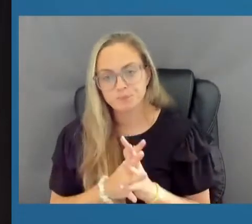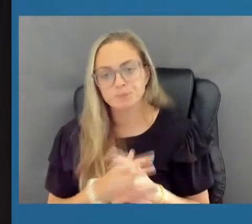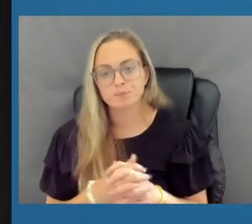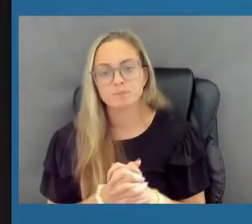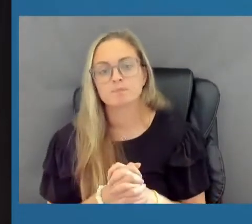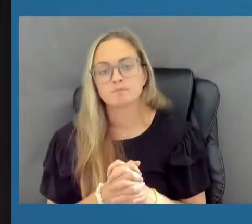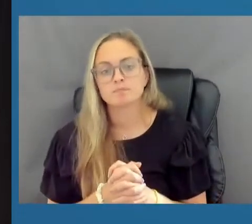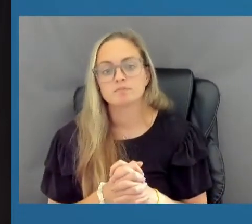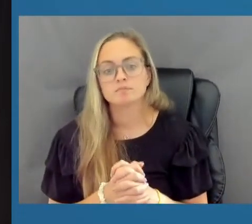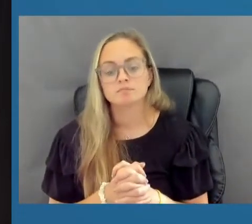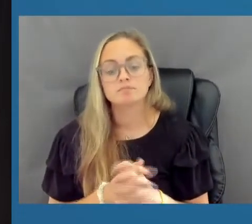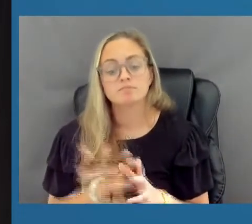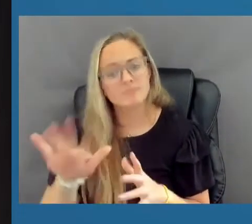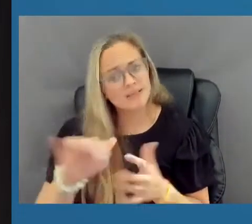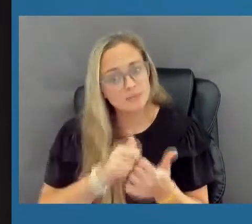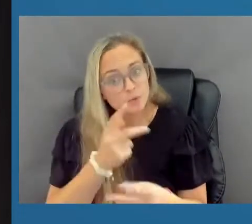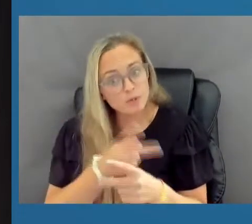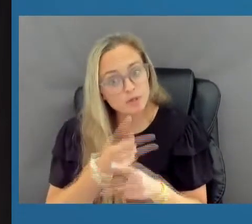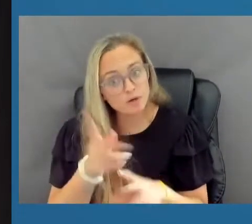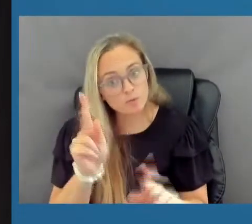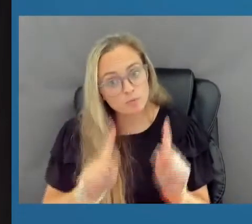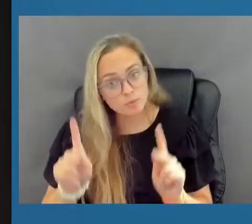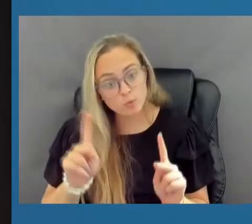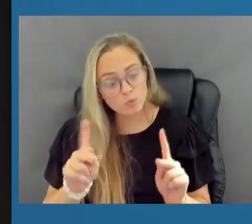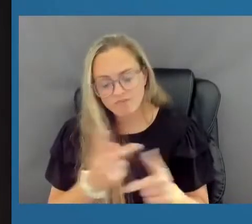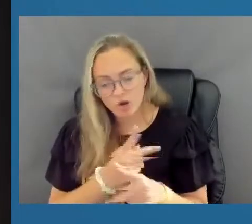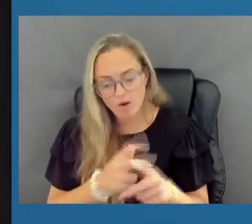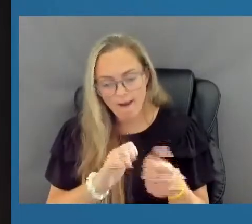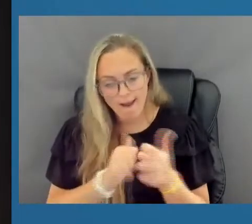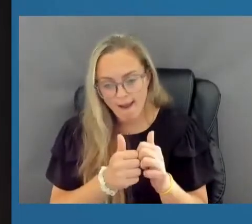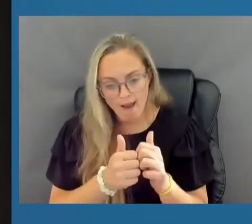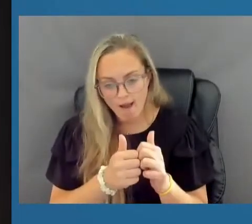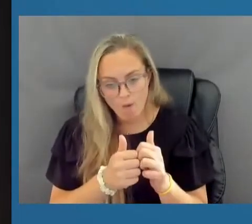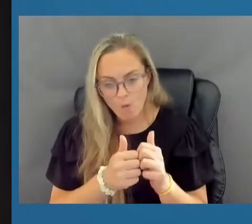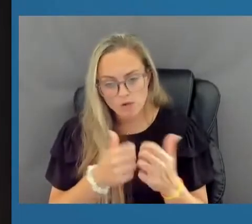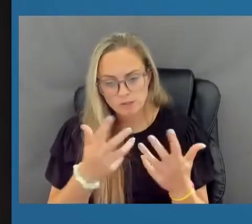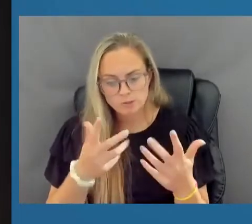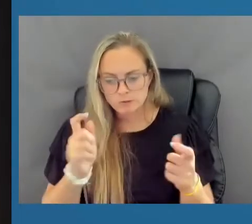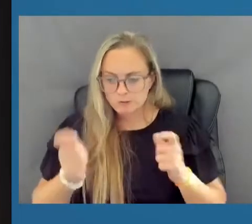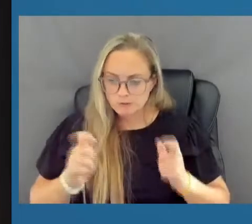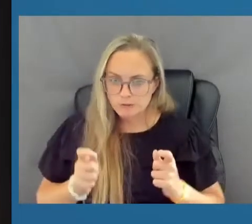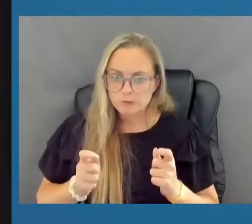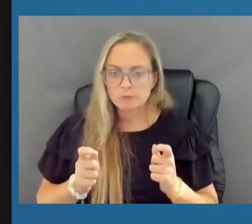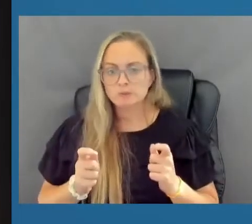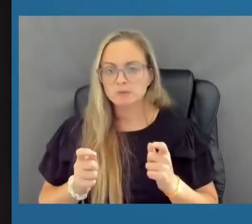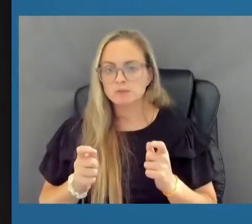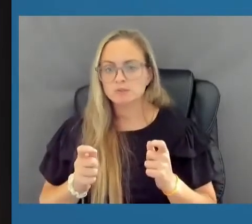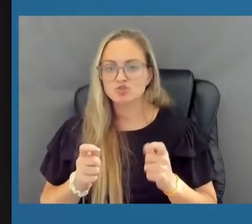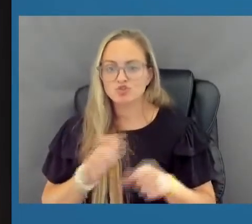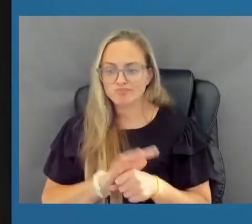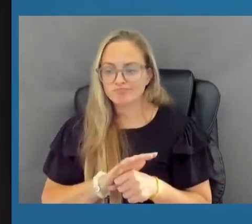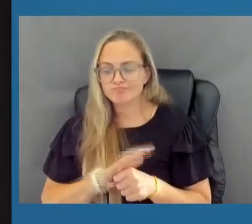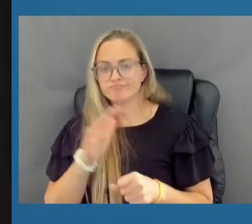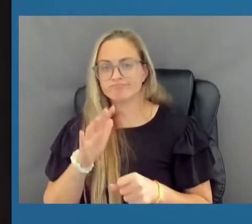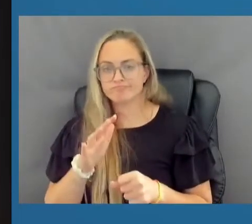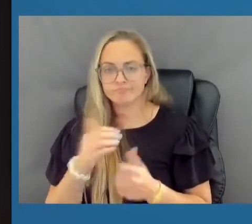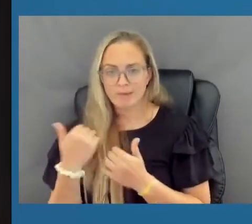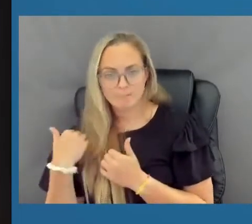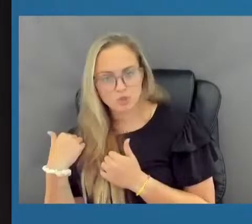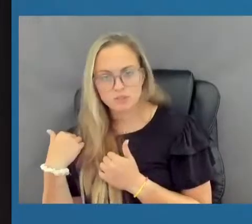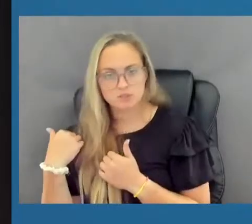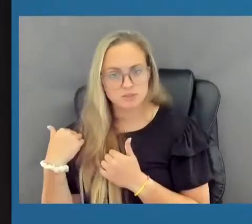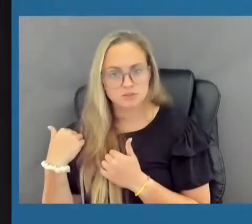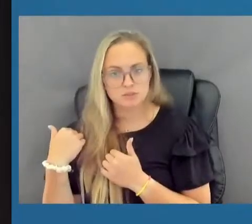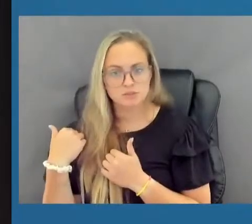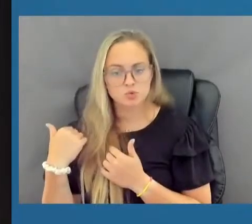that's how you take care of people. You find any way you can within your power to just ease the burden on New Yorkers and their families.